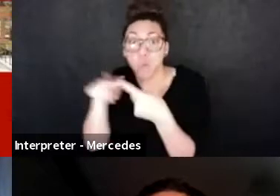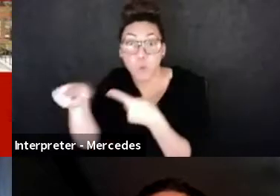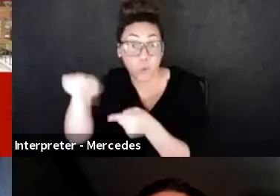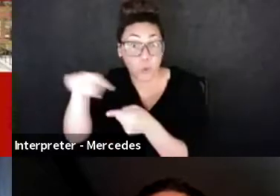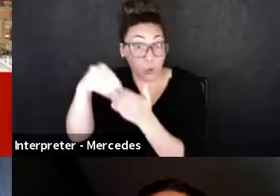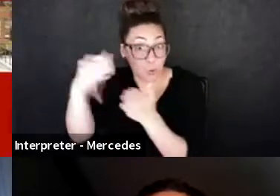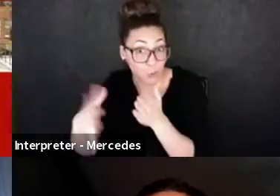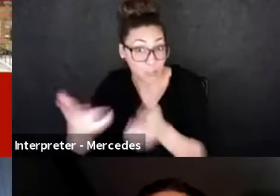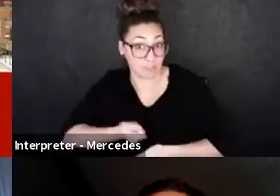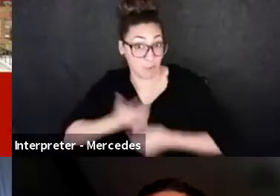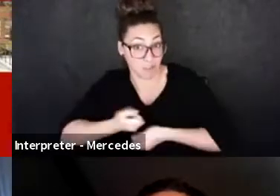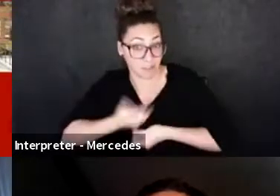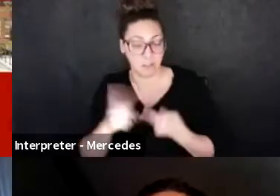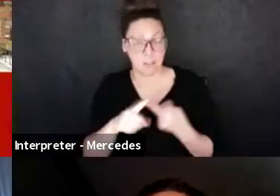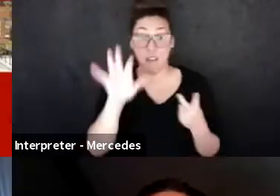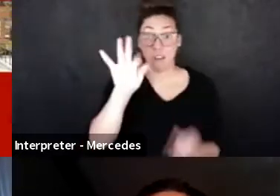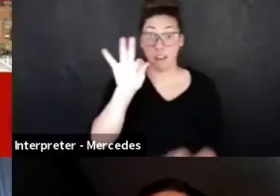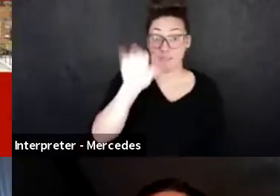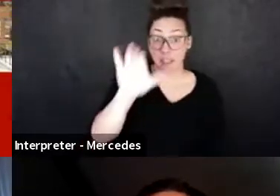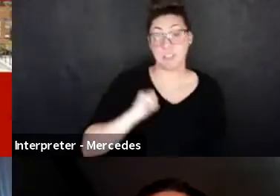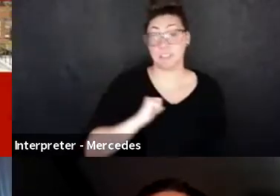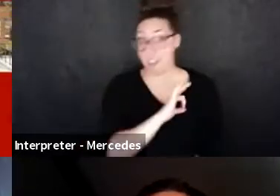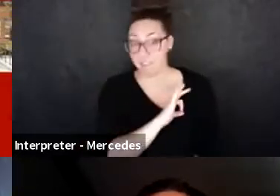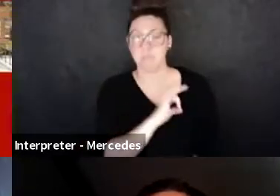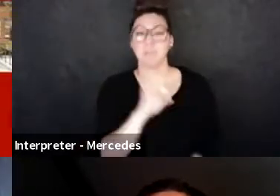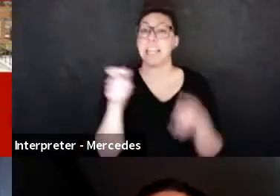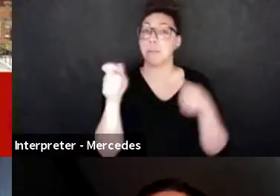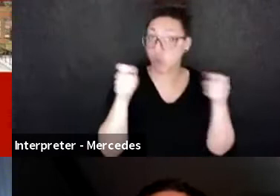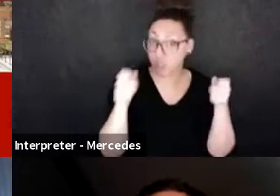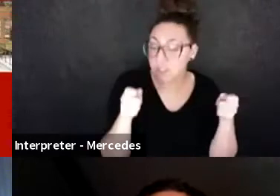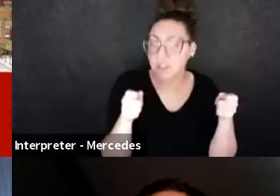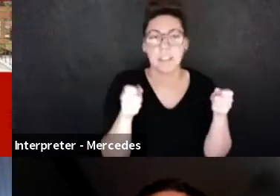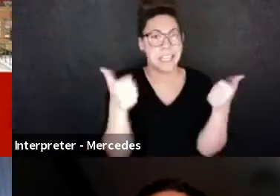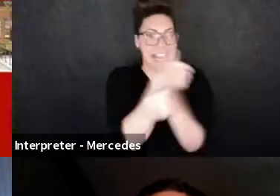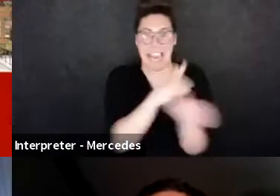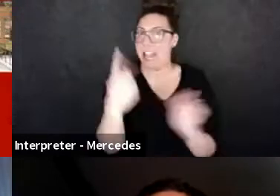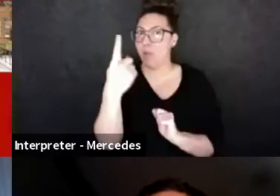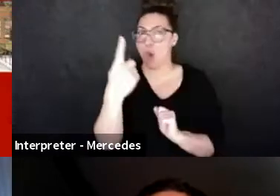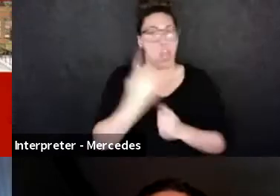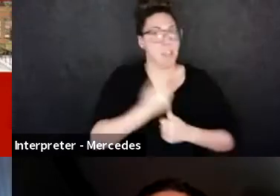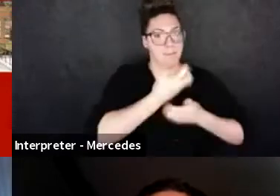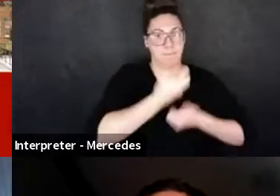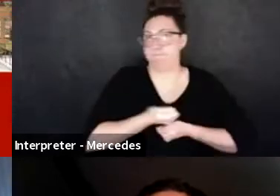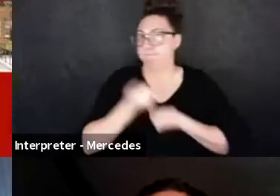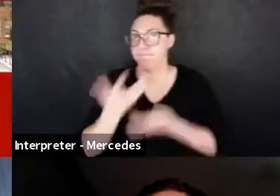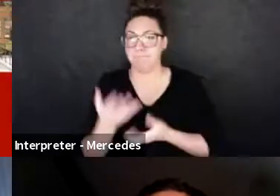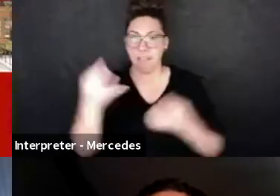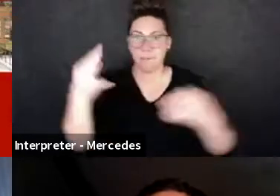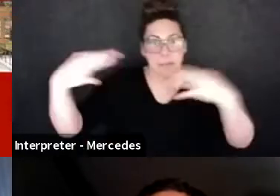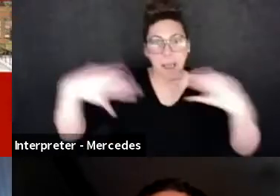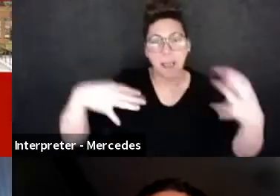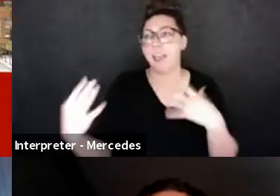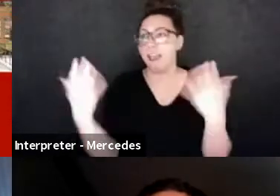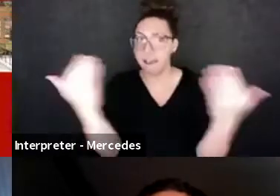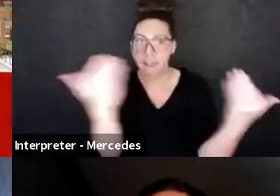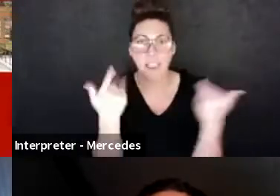we've been listening to faculty, staff, administration, anybody that was willing to give us feedback. We took